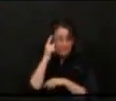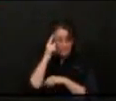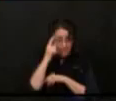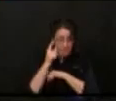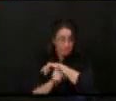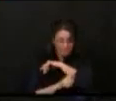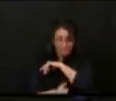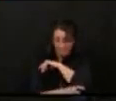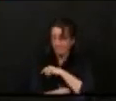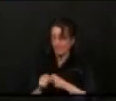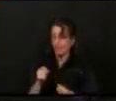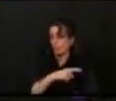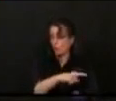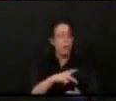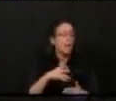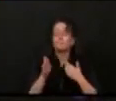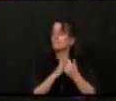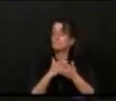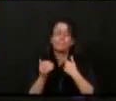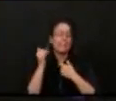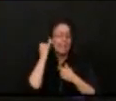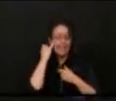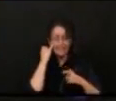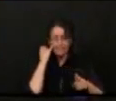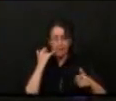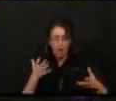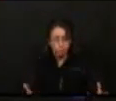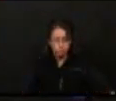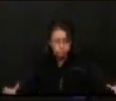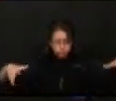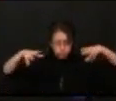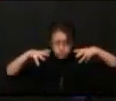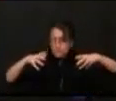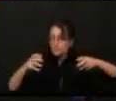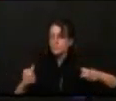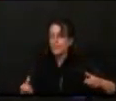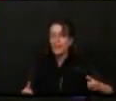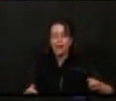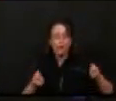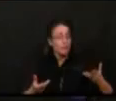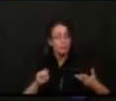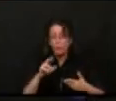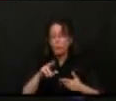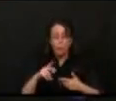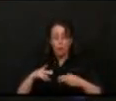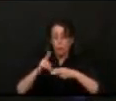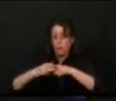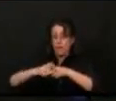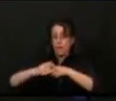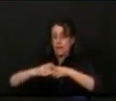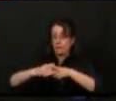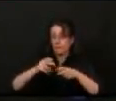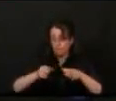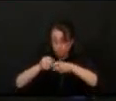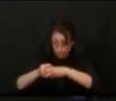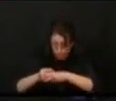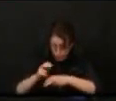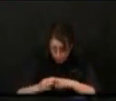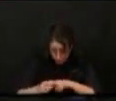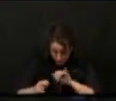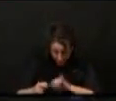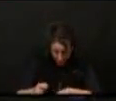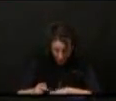volume. And so the entirety of the solid waste budget